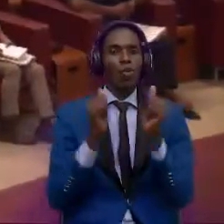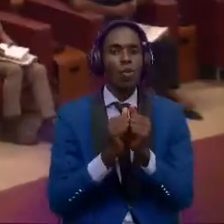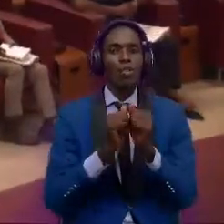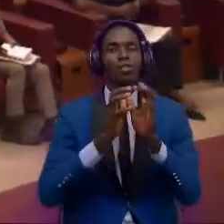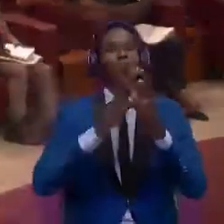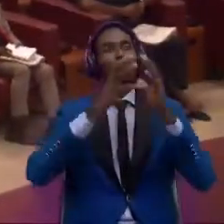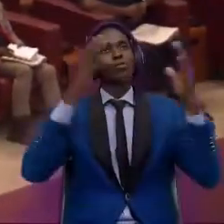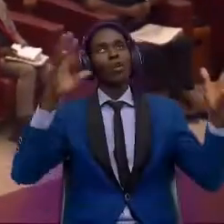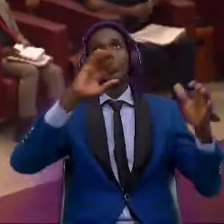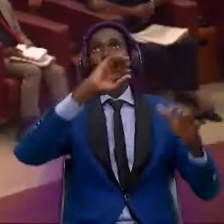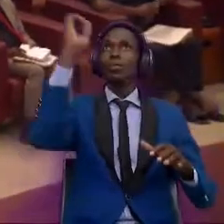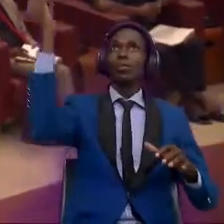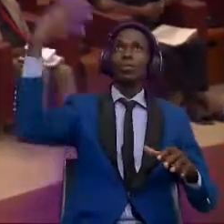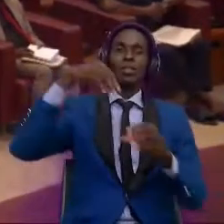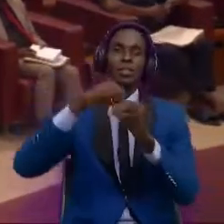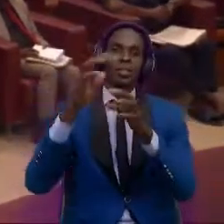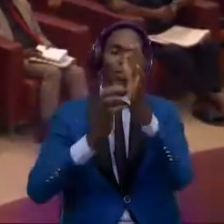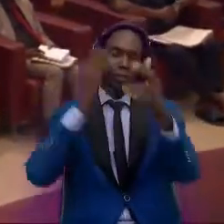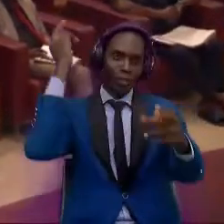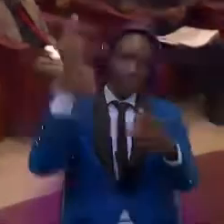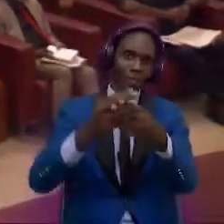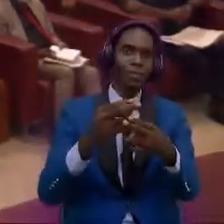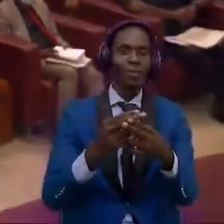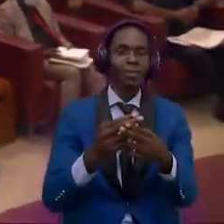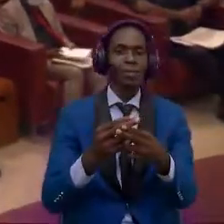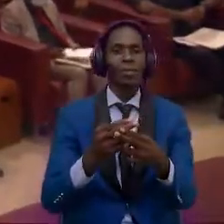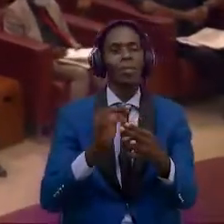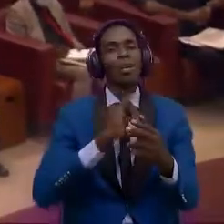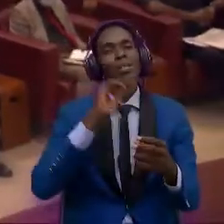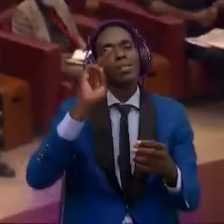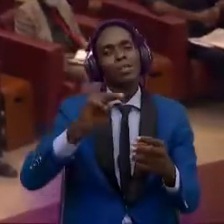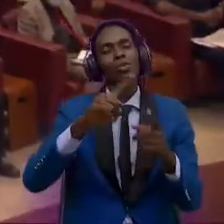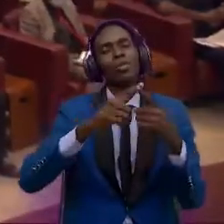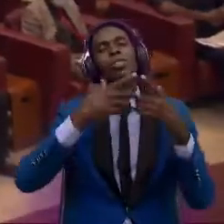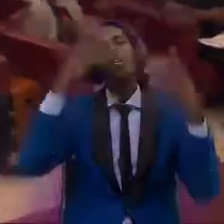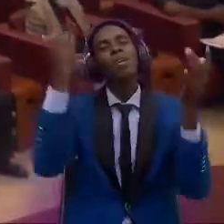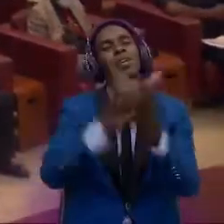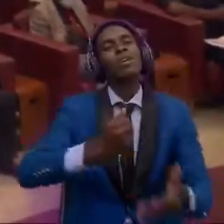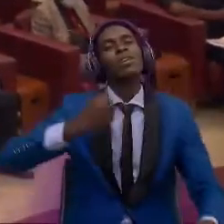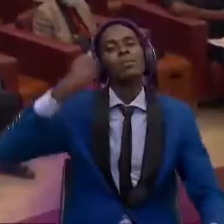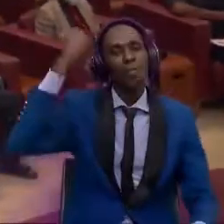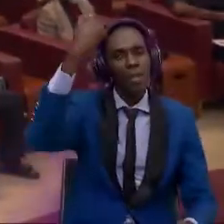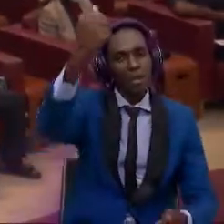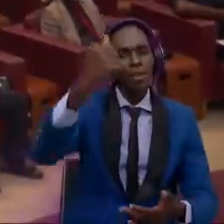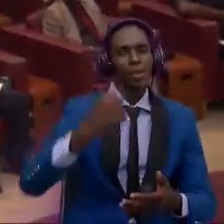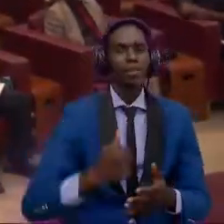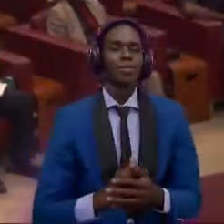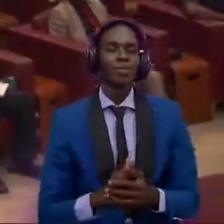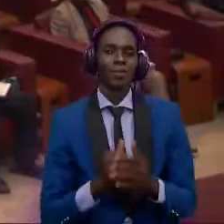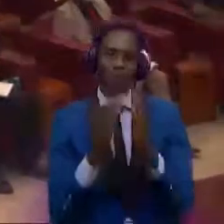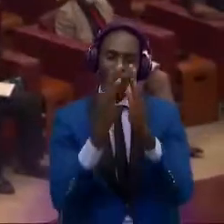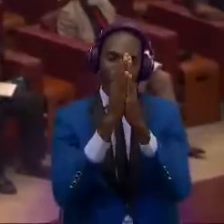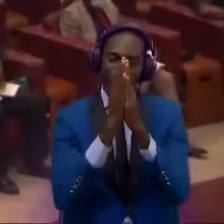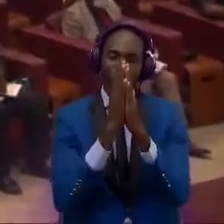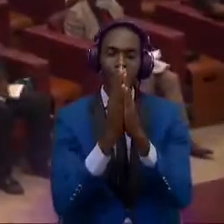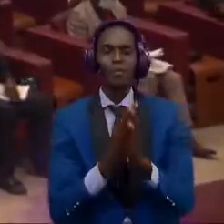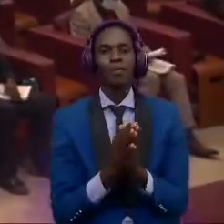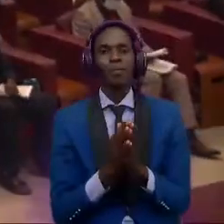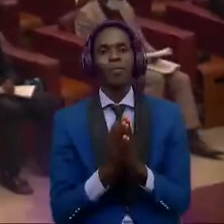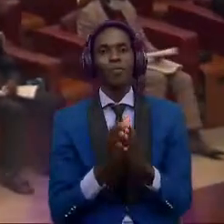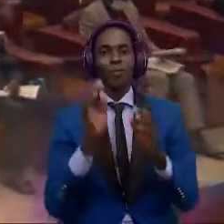in Jesus' name. A good amen. Look at 1 Corinthians